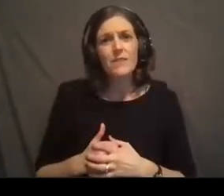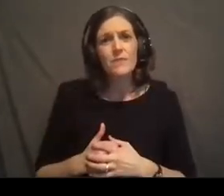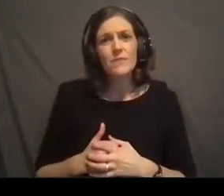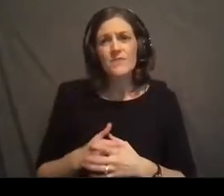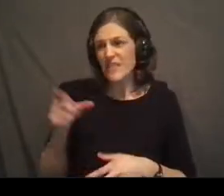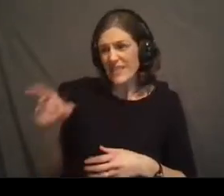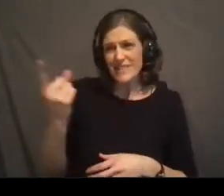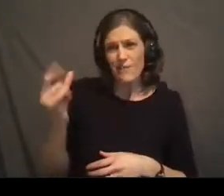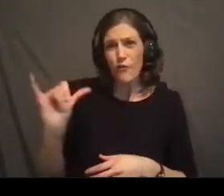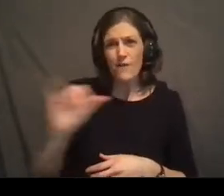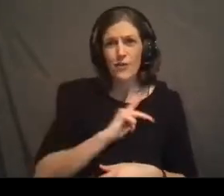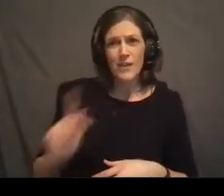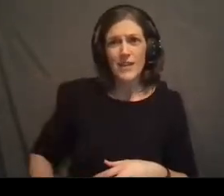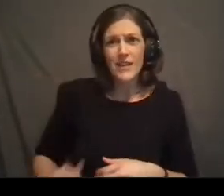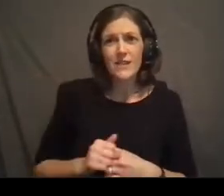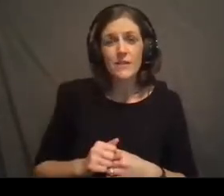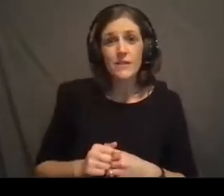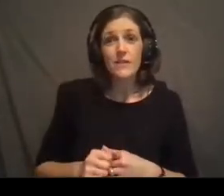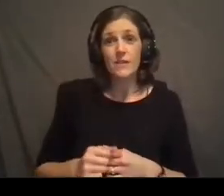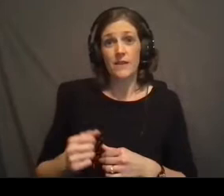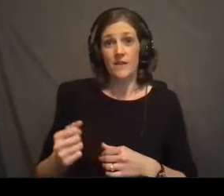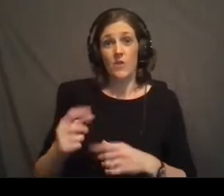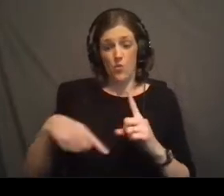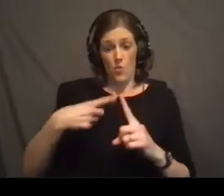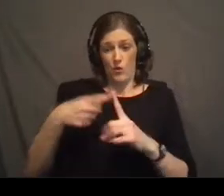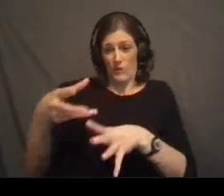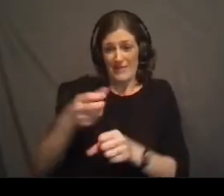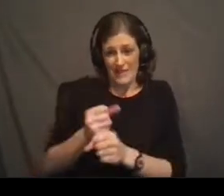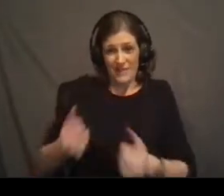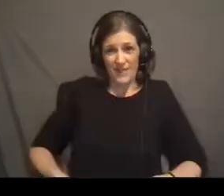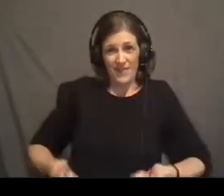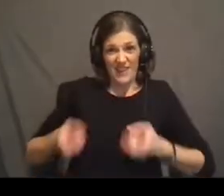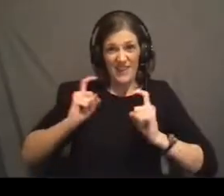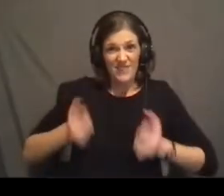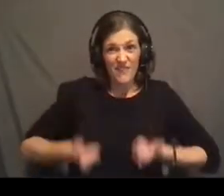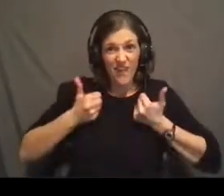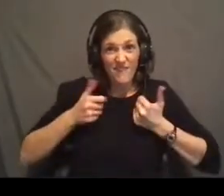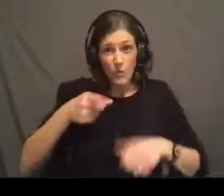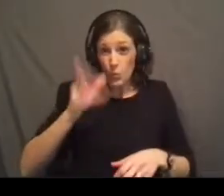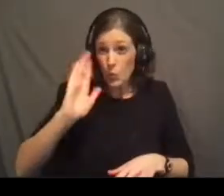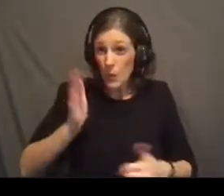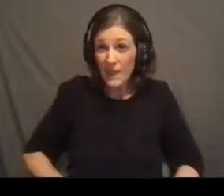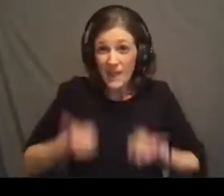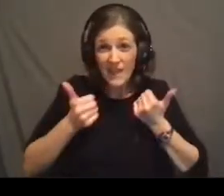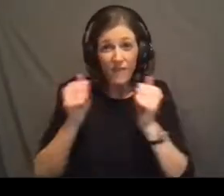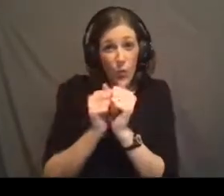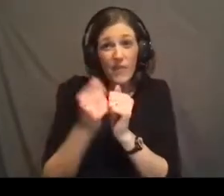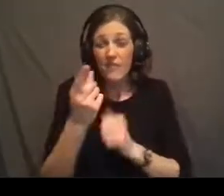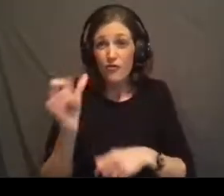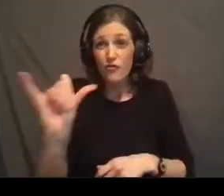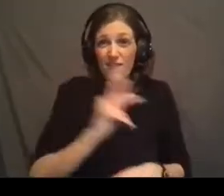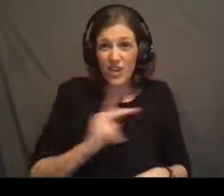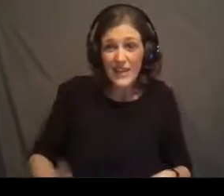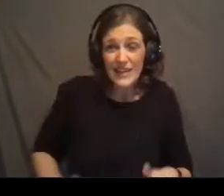He's the forever King. And when you receive this gift of life, you will live with our forever King in